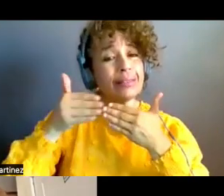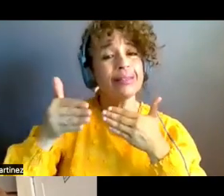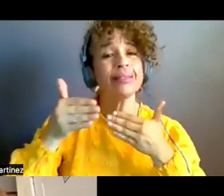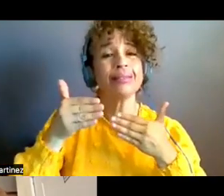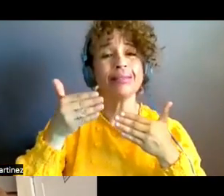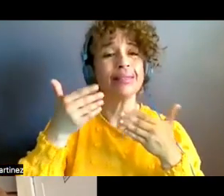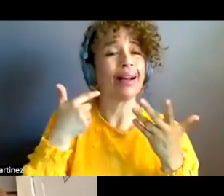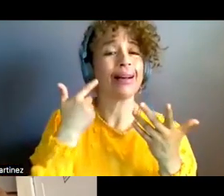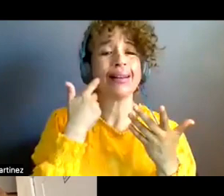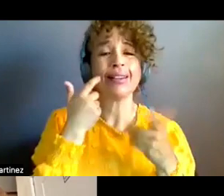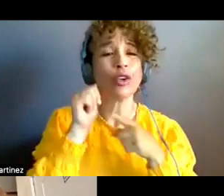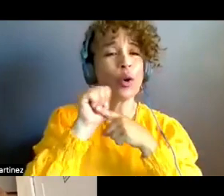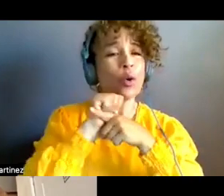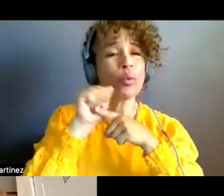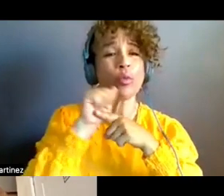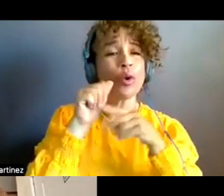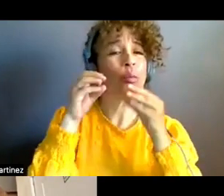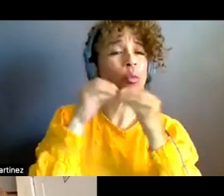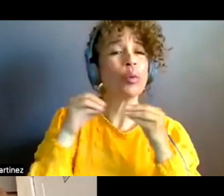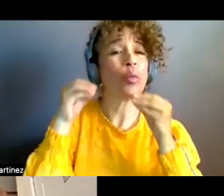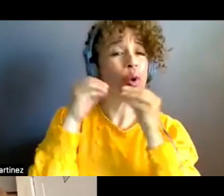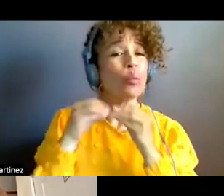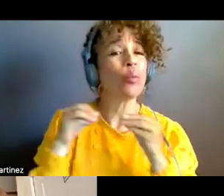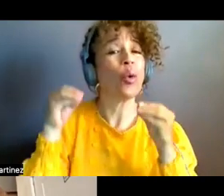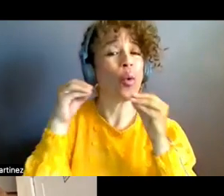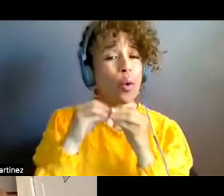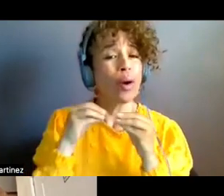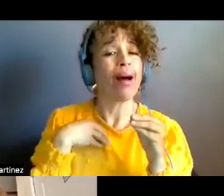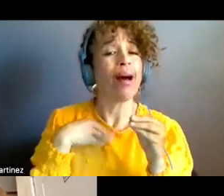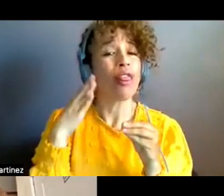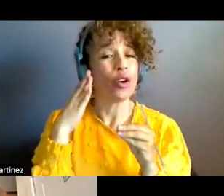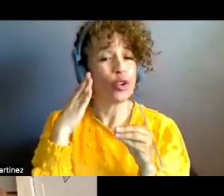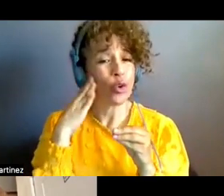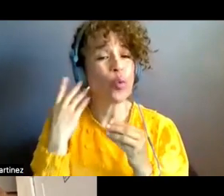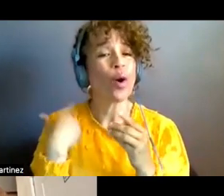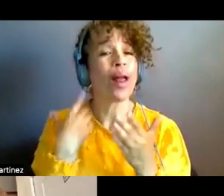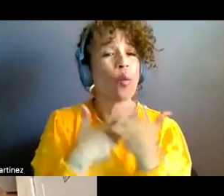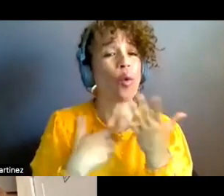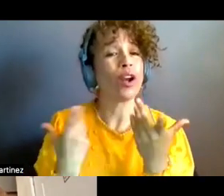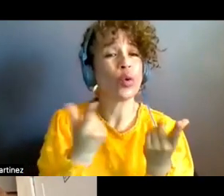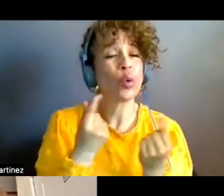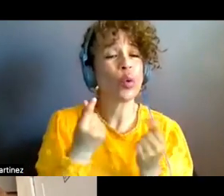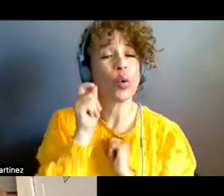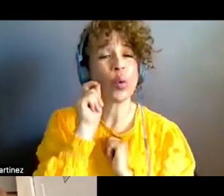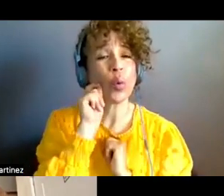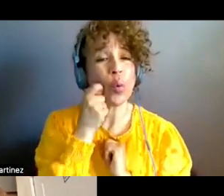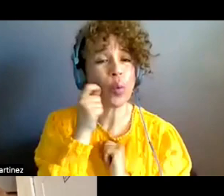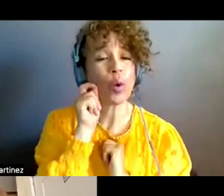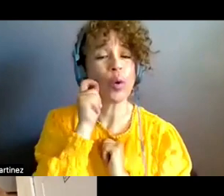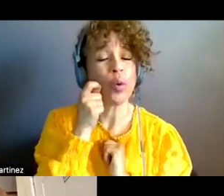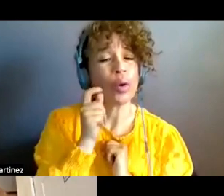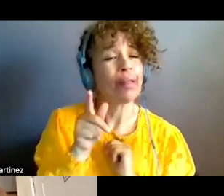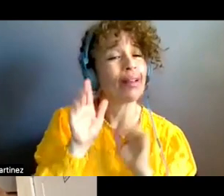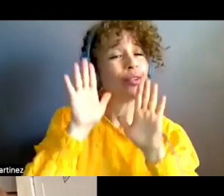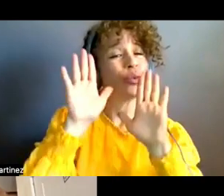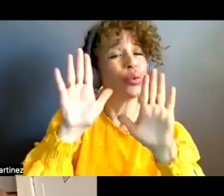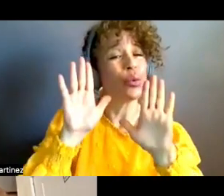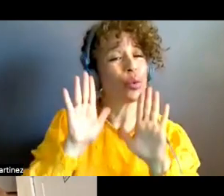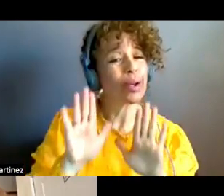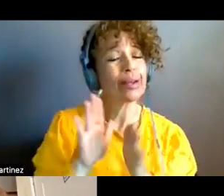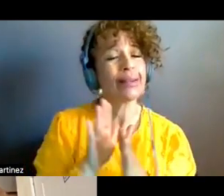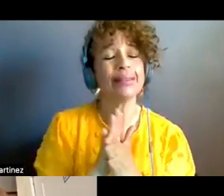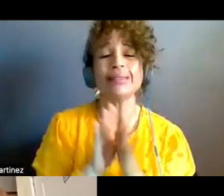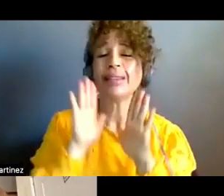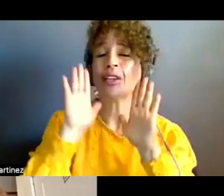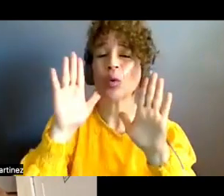just practiced more and more and more until, I knew that that's what I wanted to do. Cool. That's great. That's